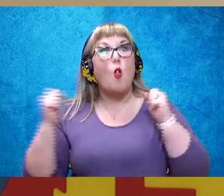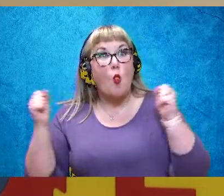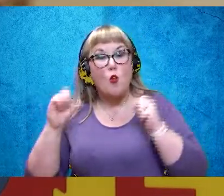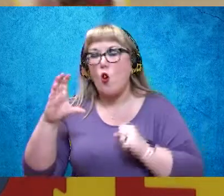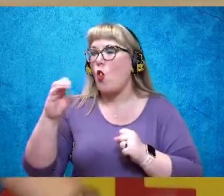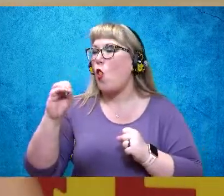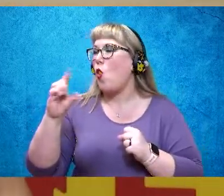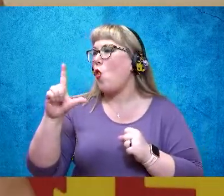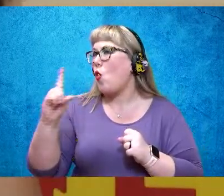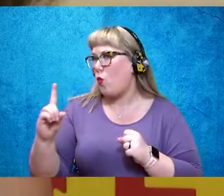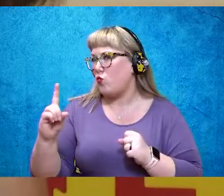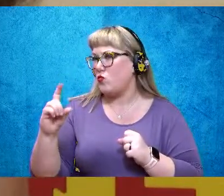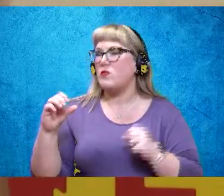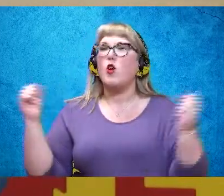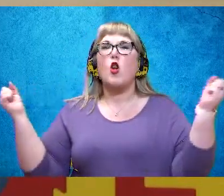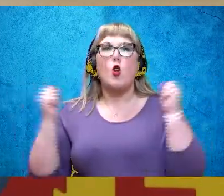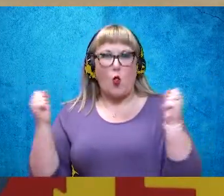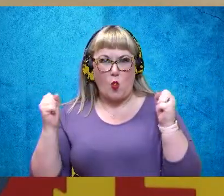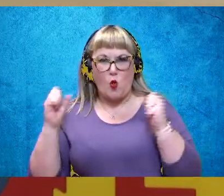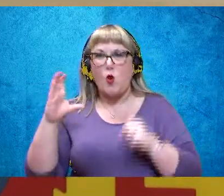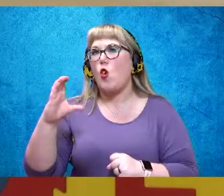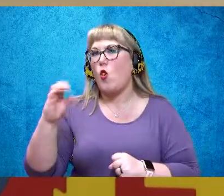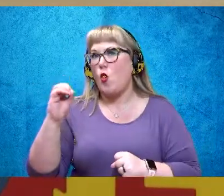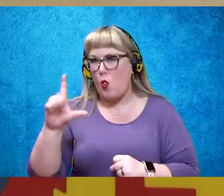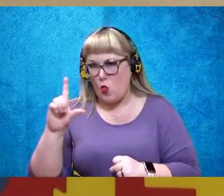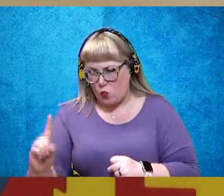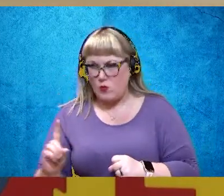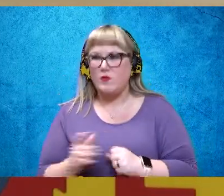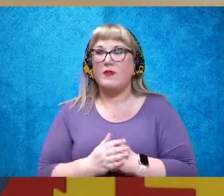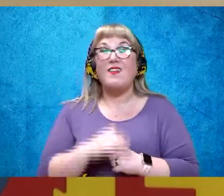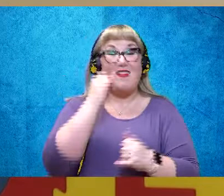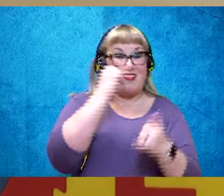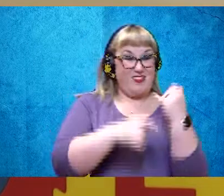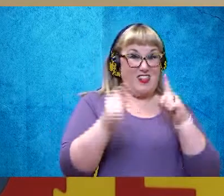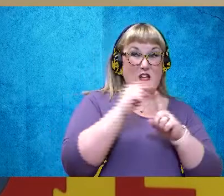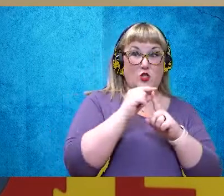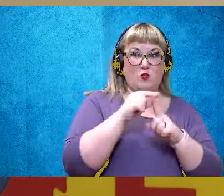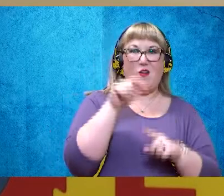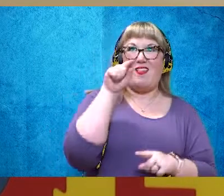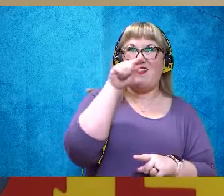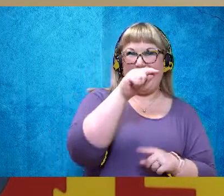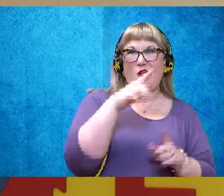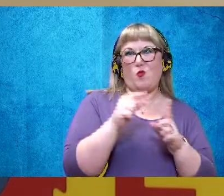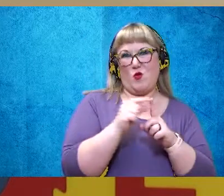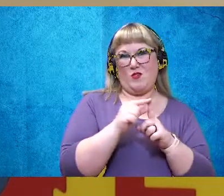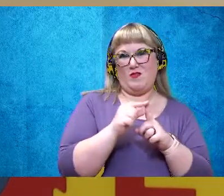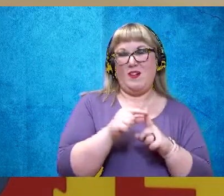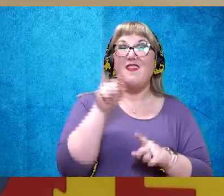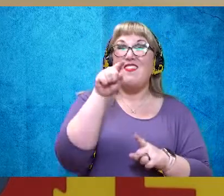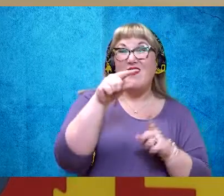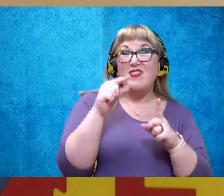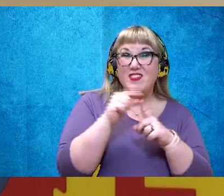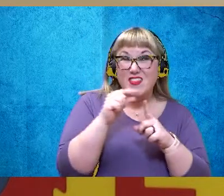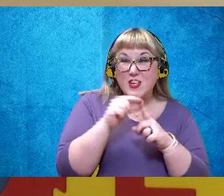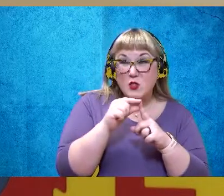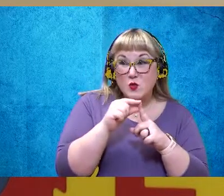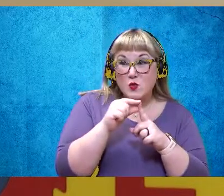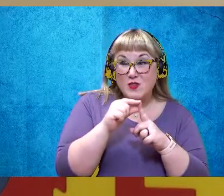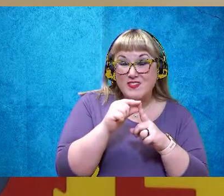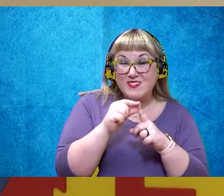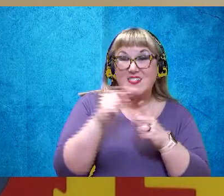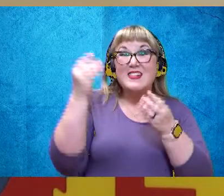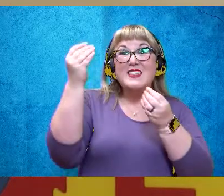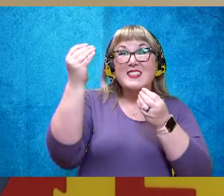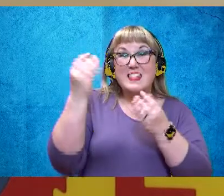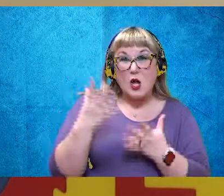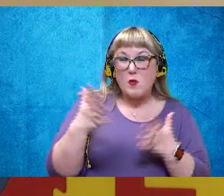cold. Now, our last word is this word. This word tells me what